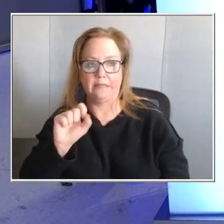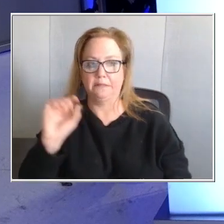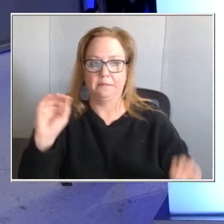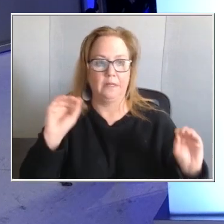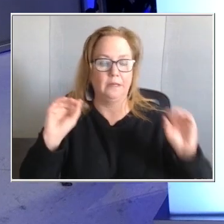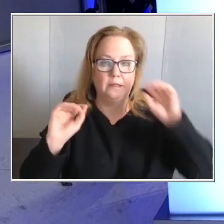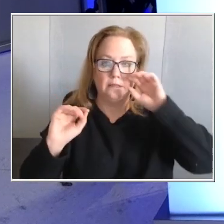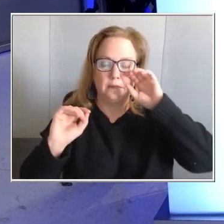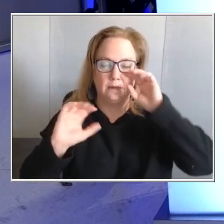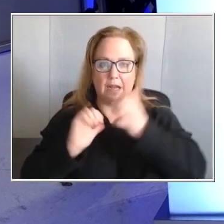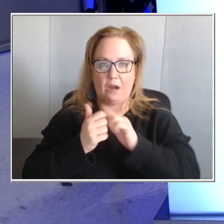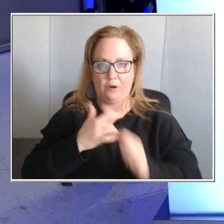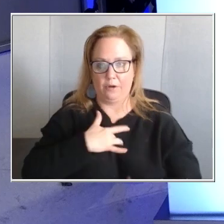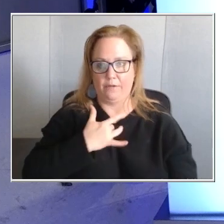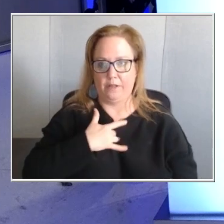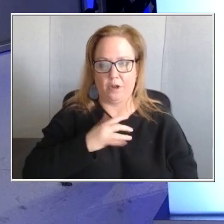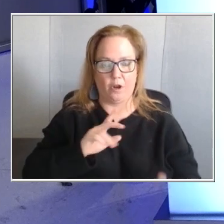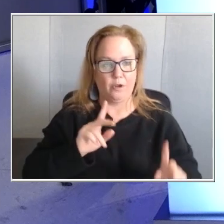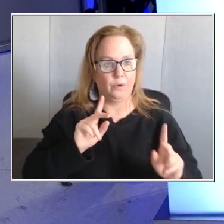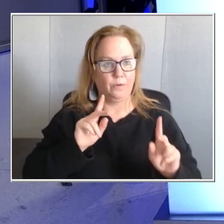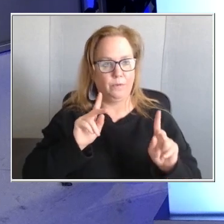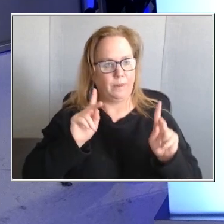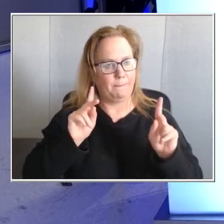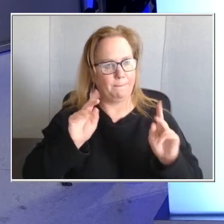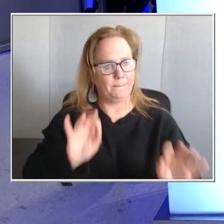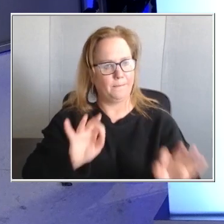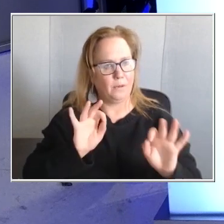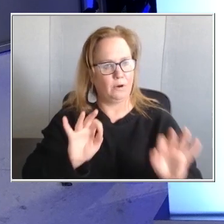How are you feeling? Are you the perfect patient?